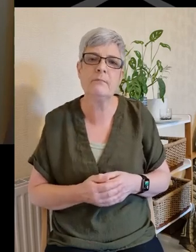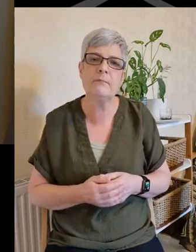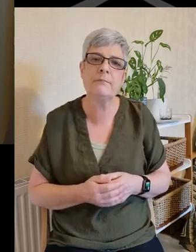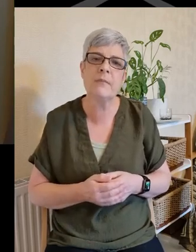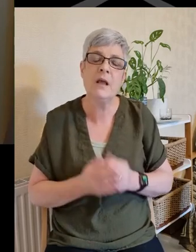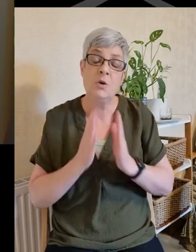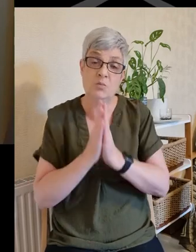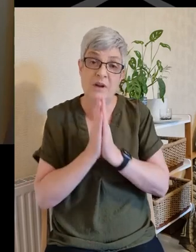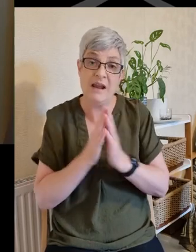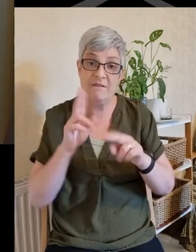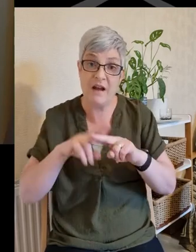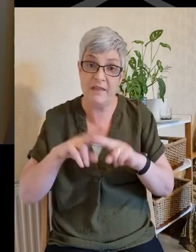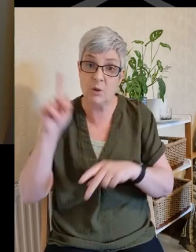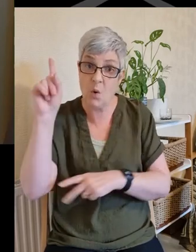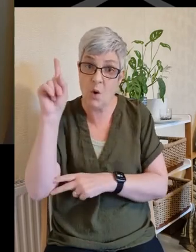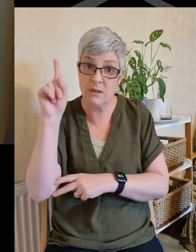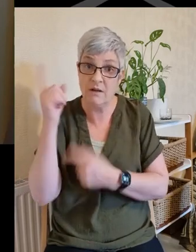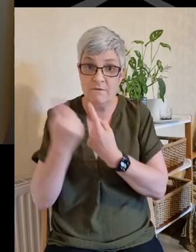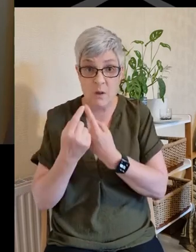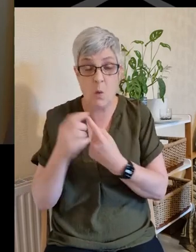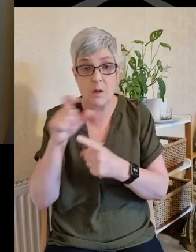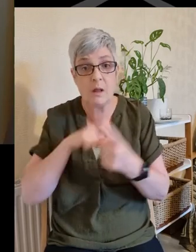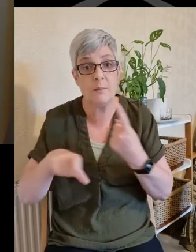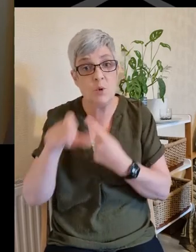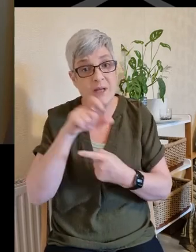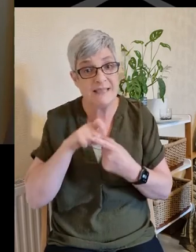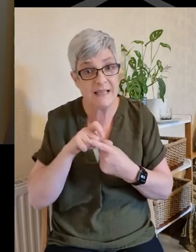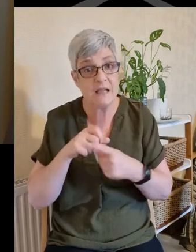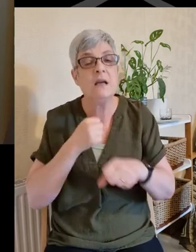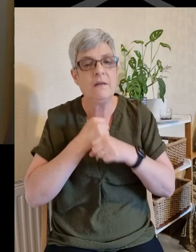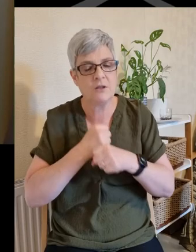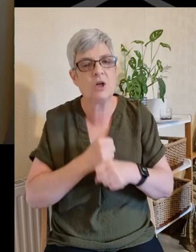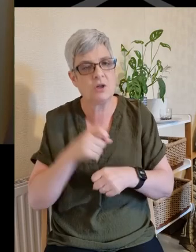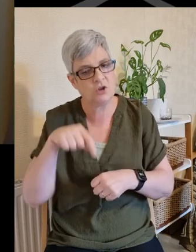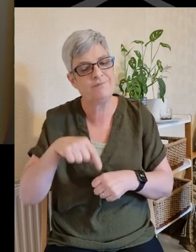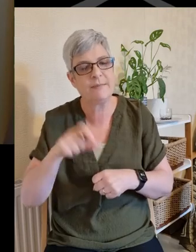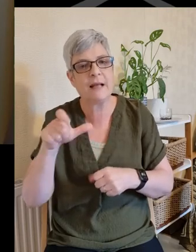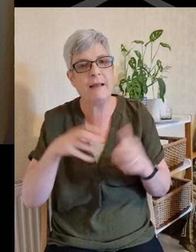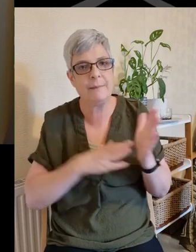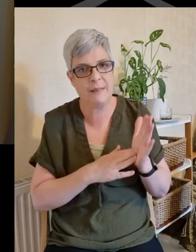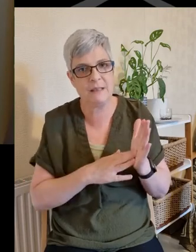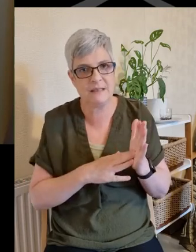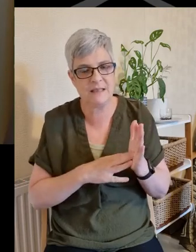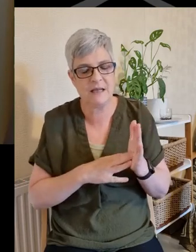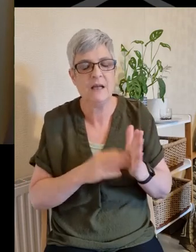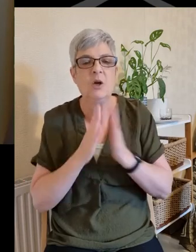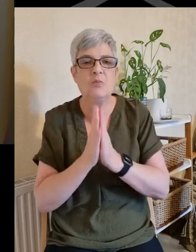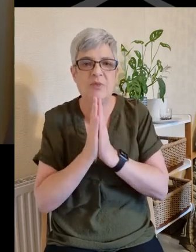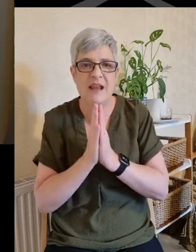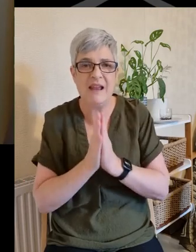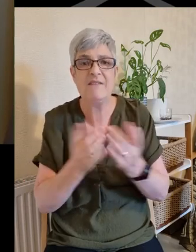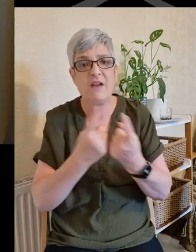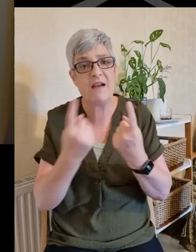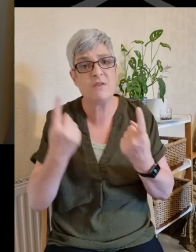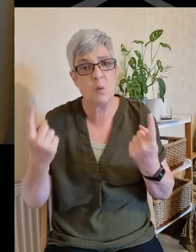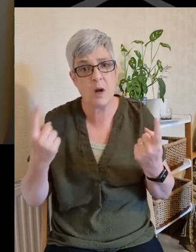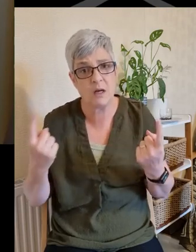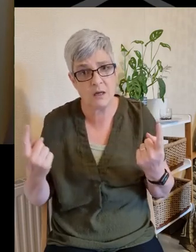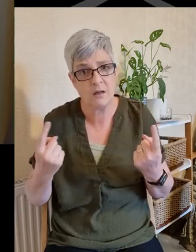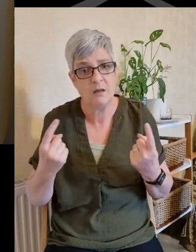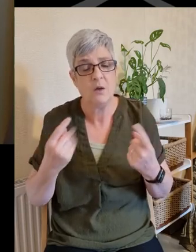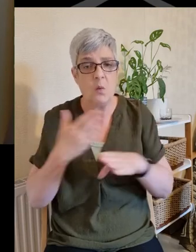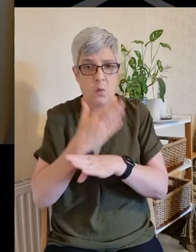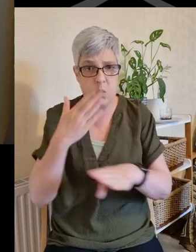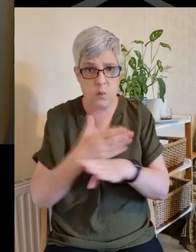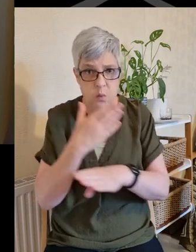We pray, Father God, for our local community and our church here in Claremont. We pray for all who are working to